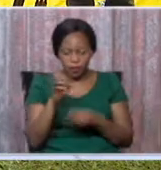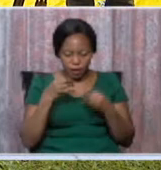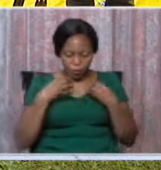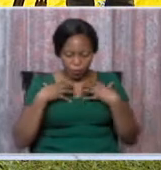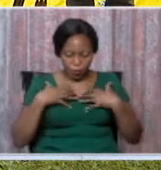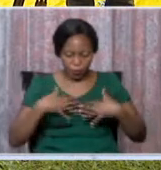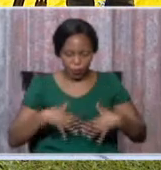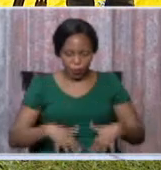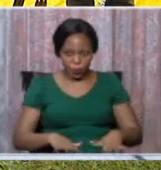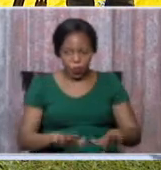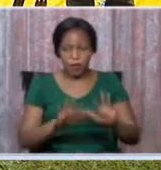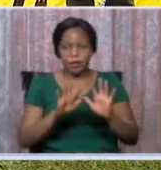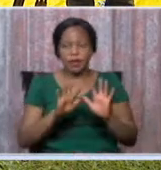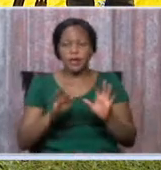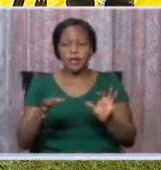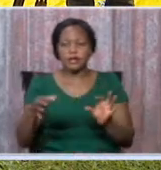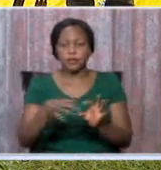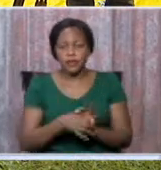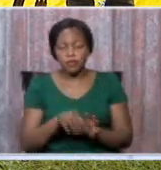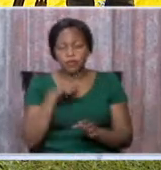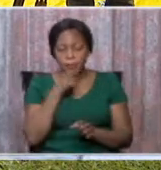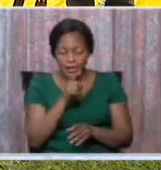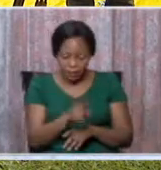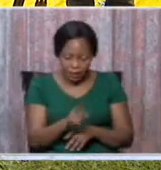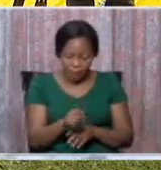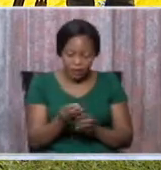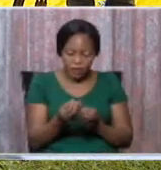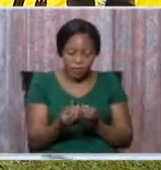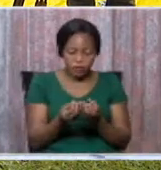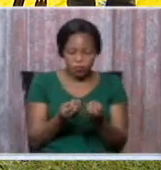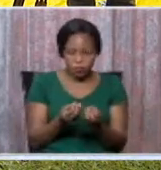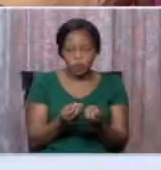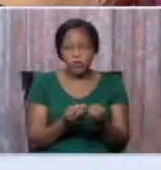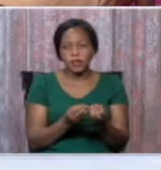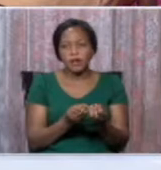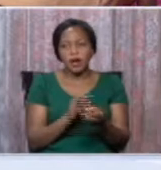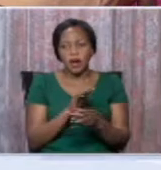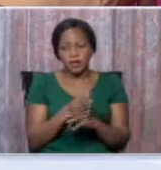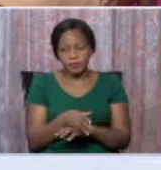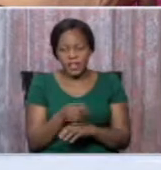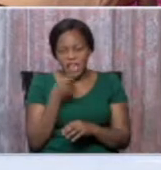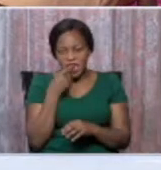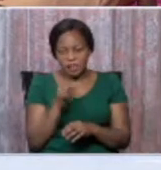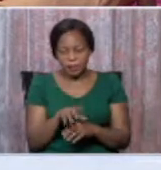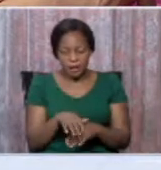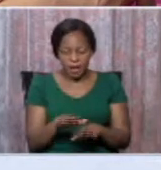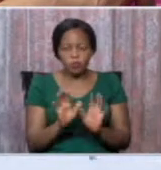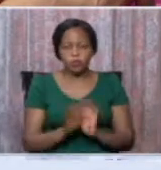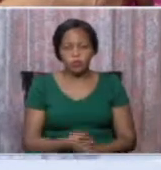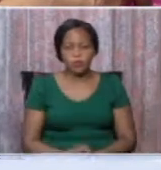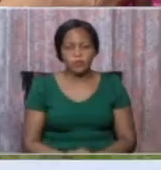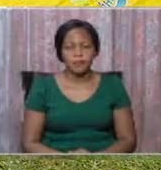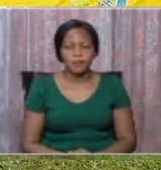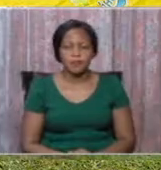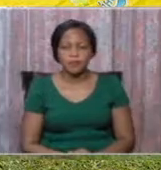And ladies, the girl hormones are estrogen and progesterone.